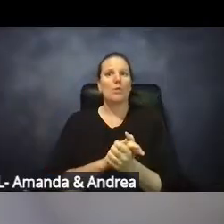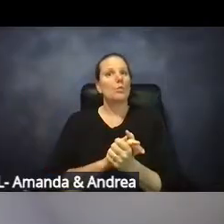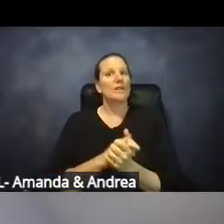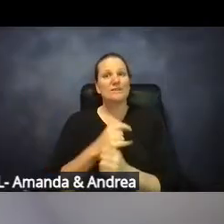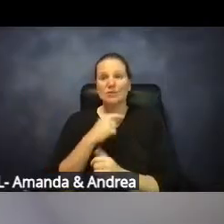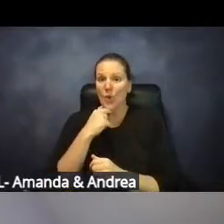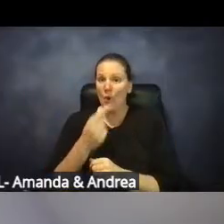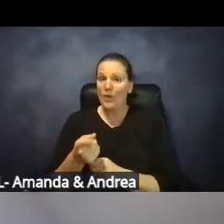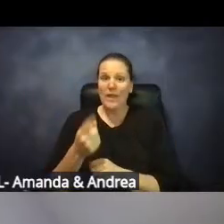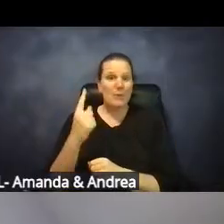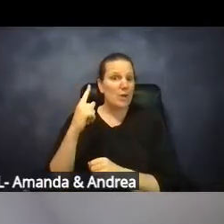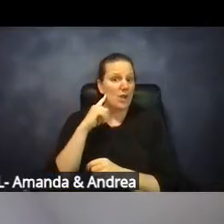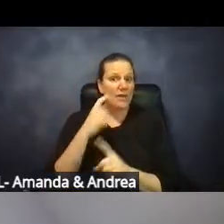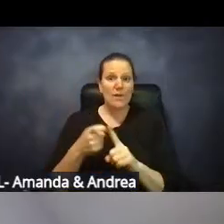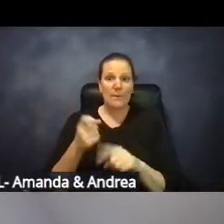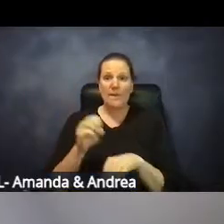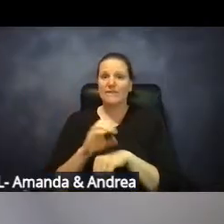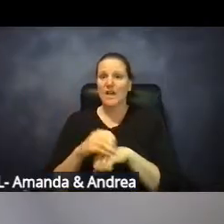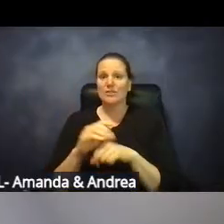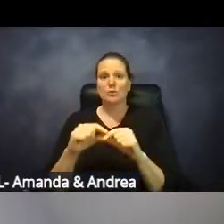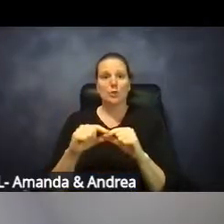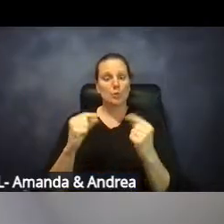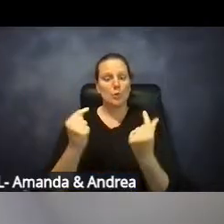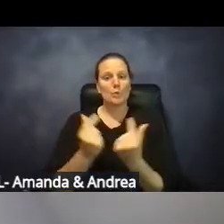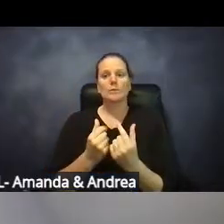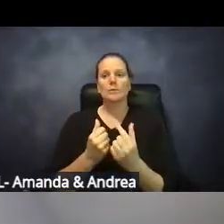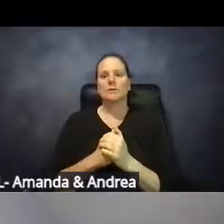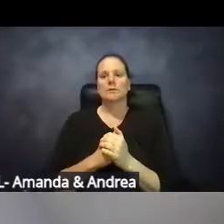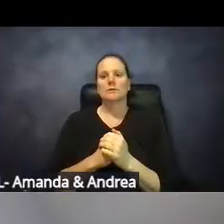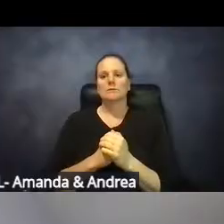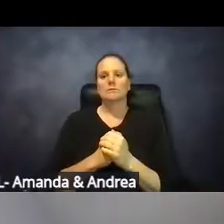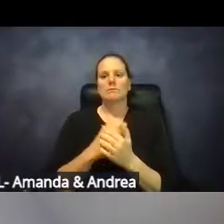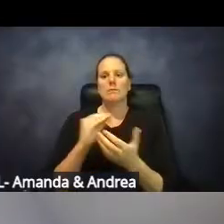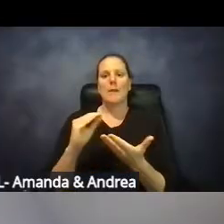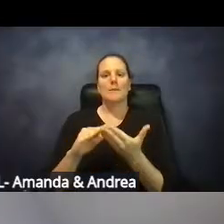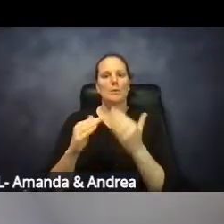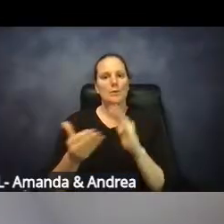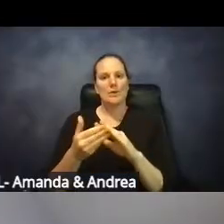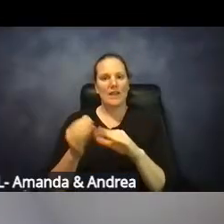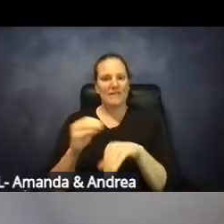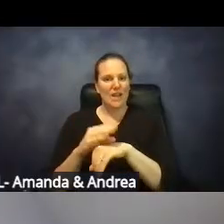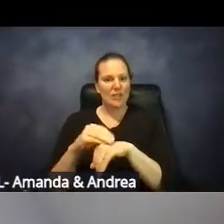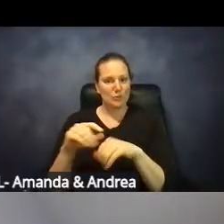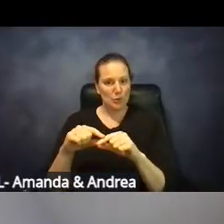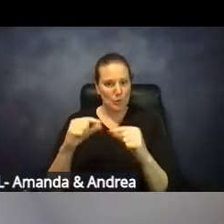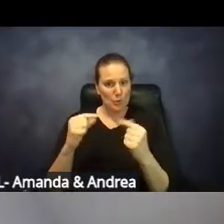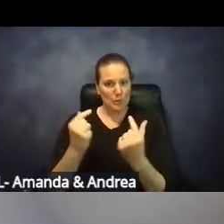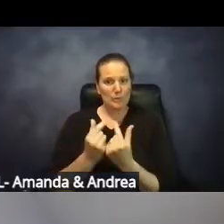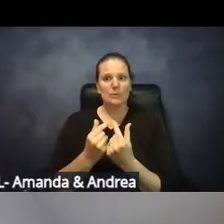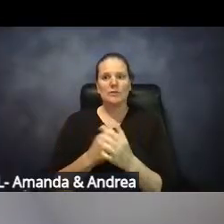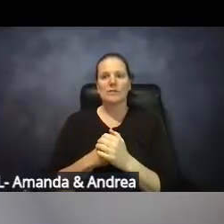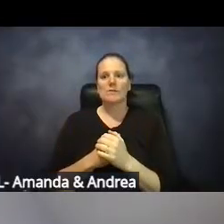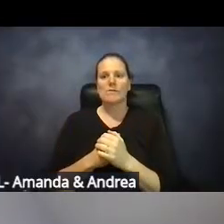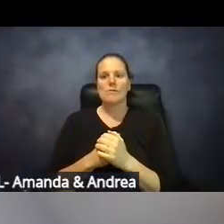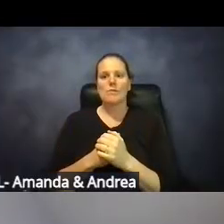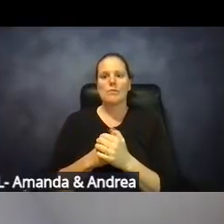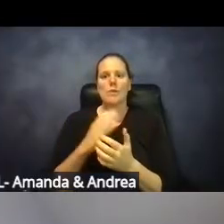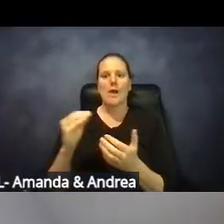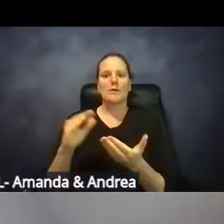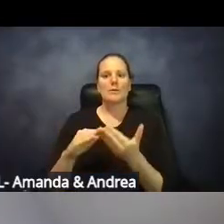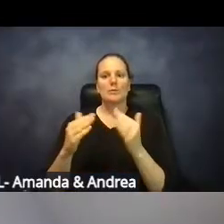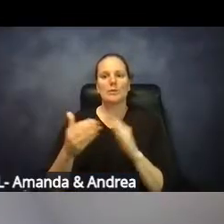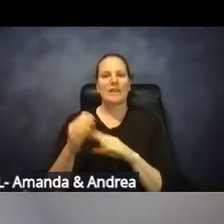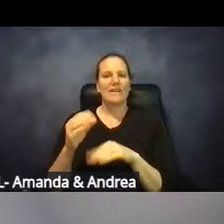we've heard from the advisory groups and the community advisory groups, and the community advisory group